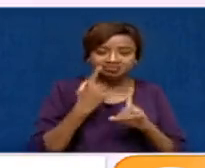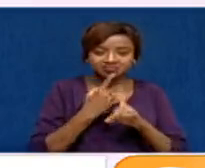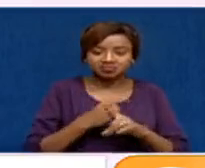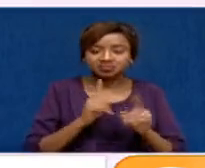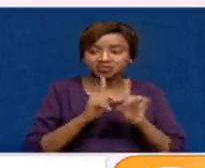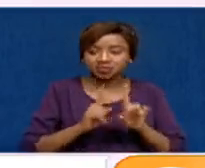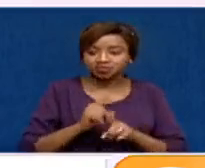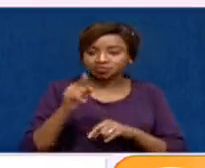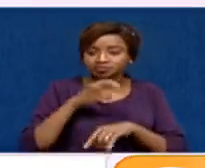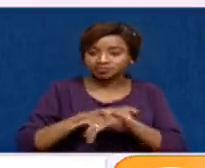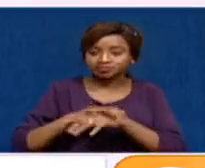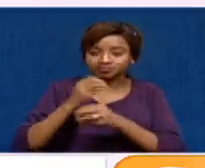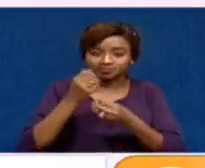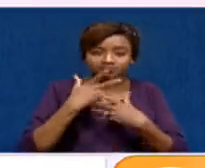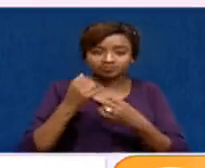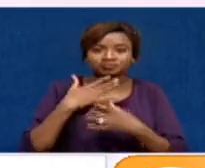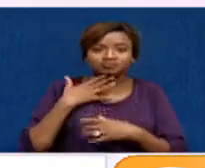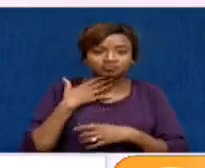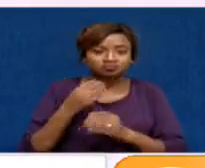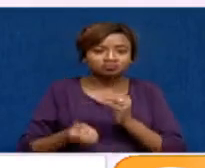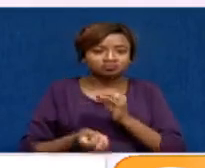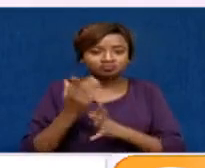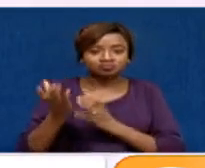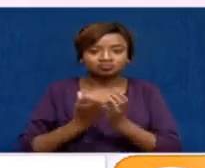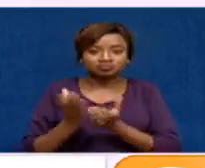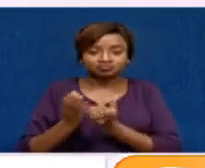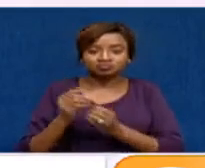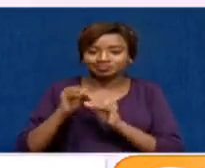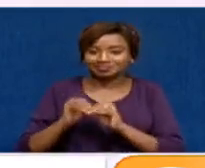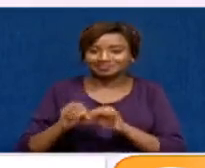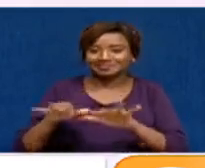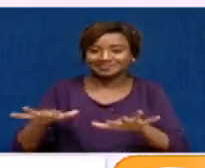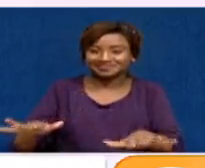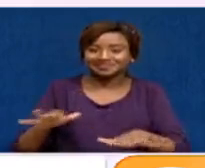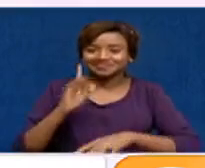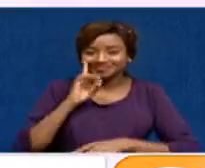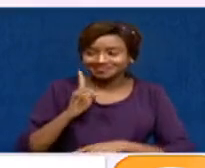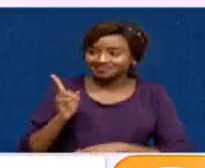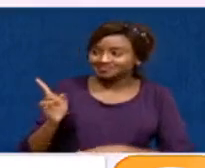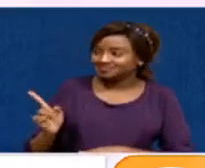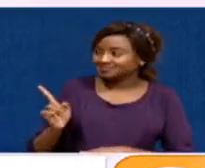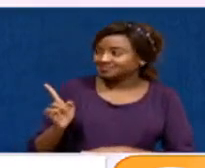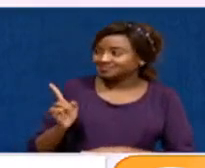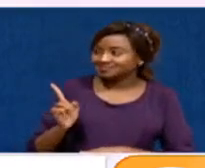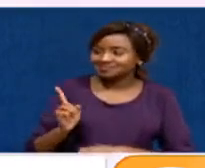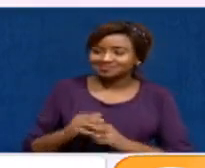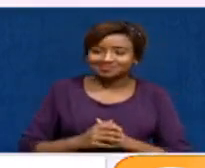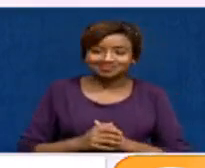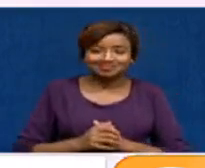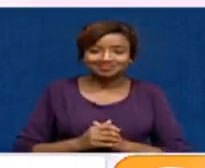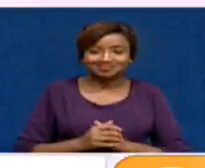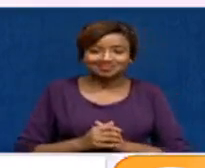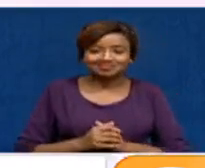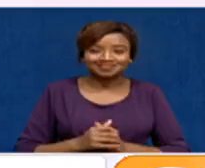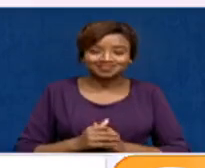town got inspiration from this and are now running a venture that makes skin products from goat milk. Edward Chwe caught up with them